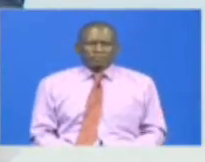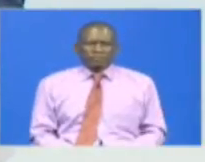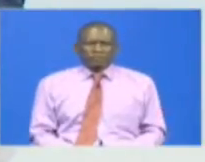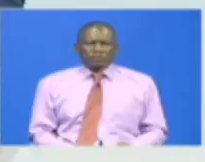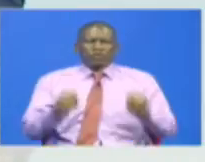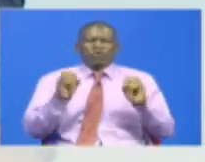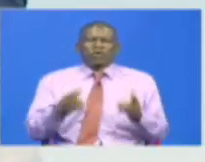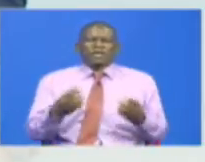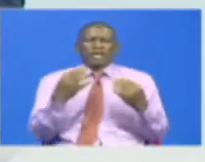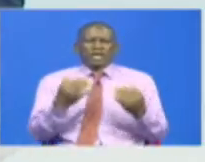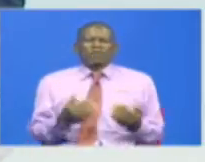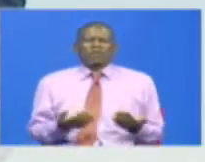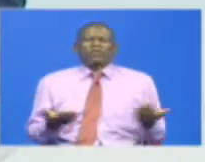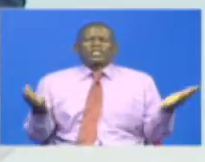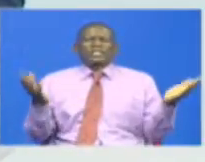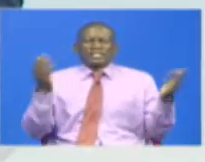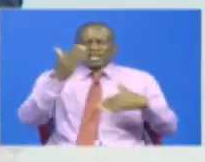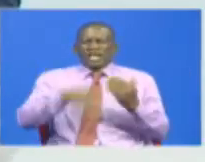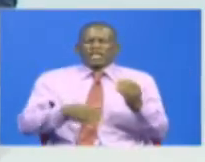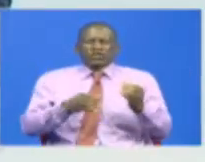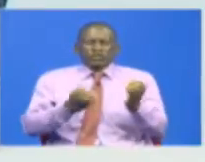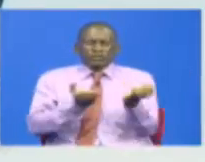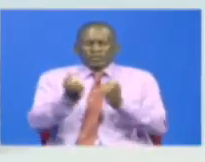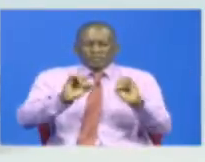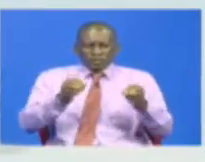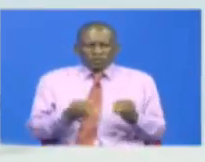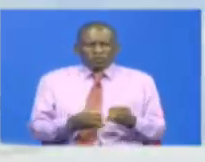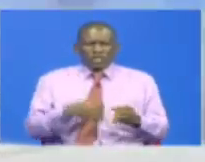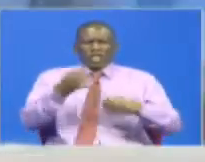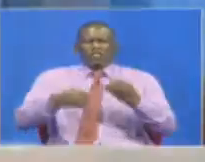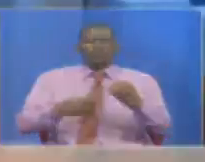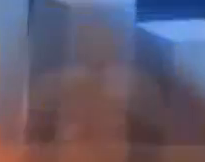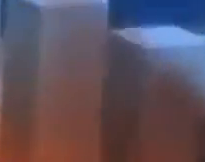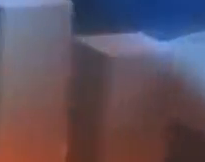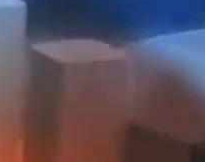And that takes us to the close of business. Enjoy the rest of your viewing.